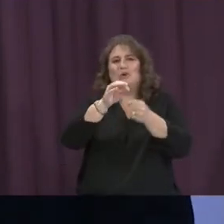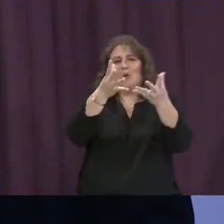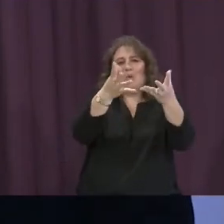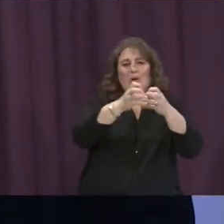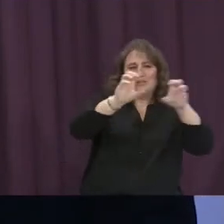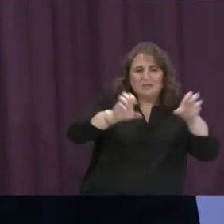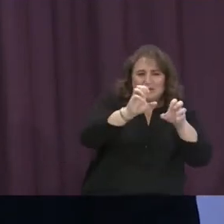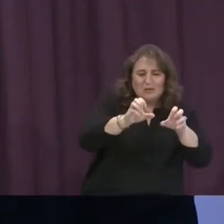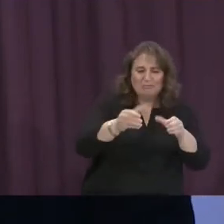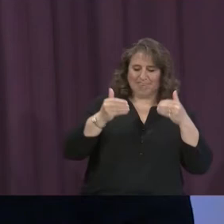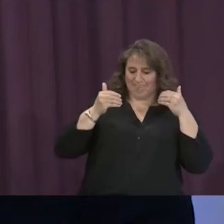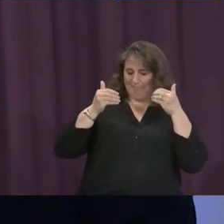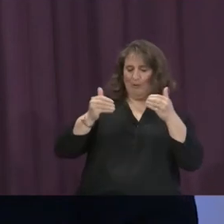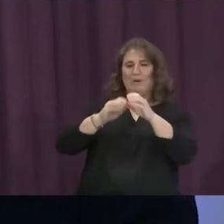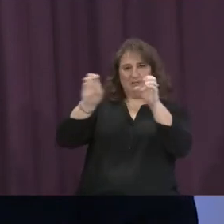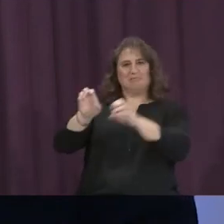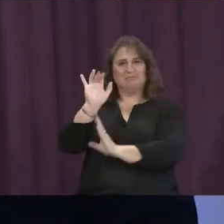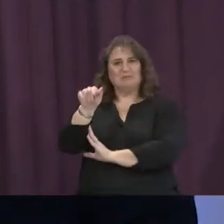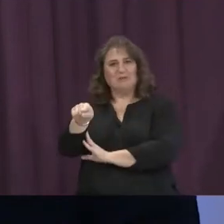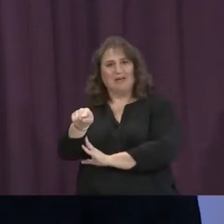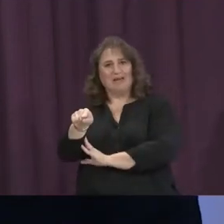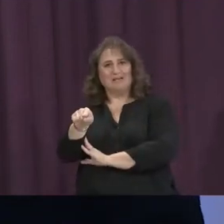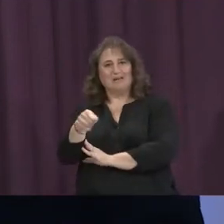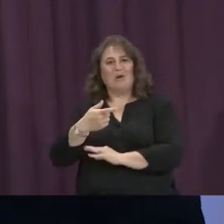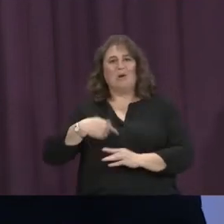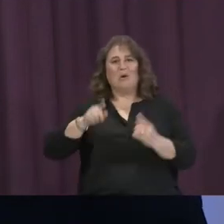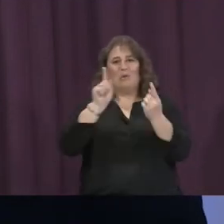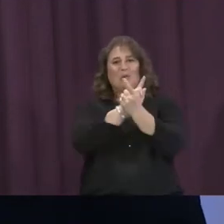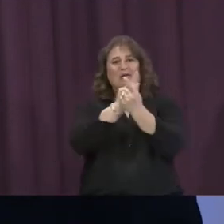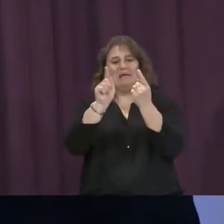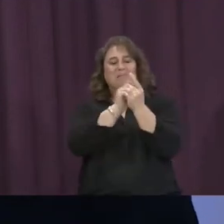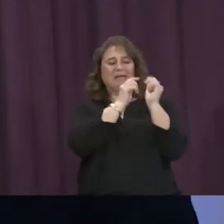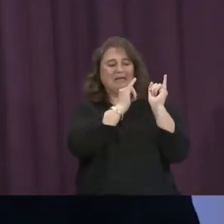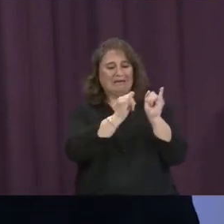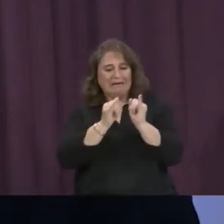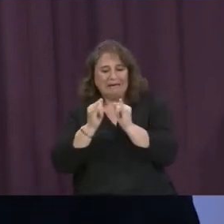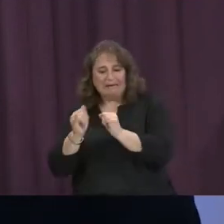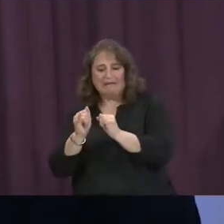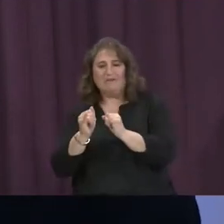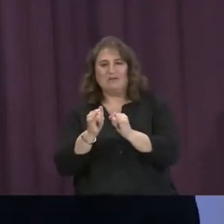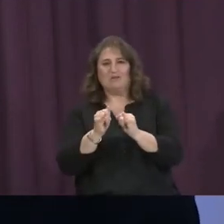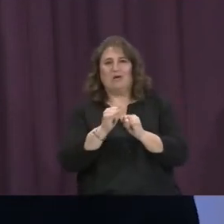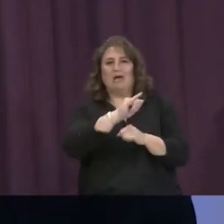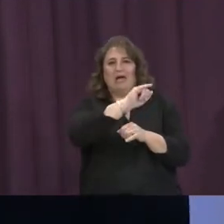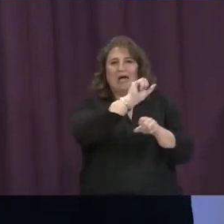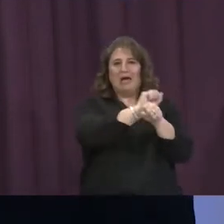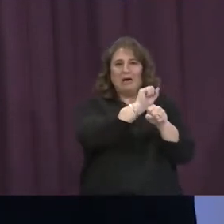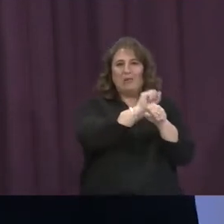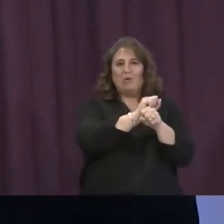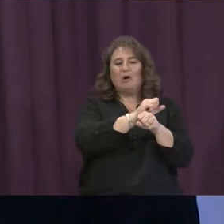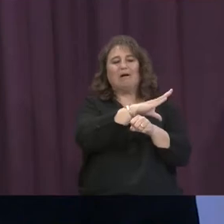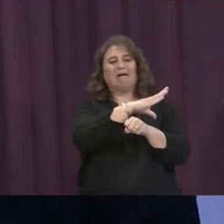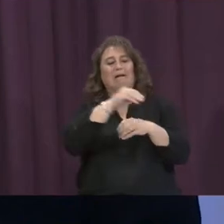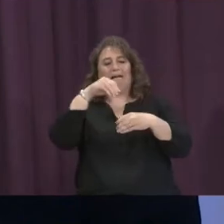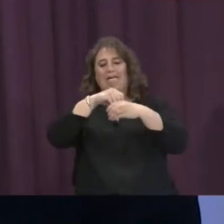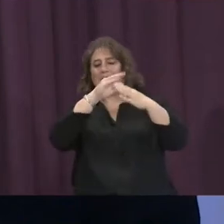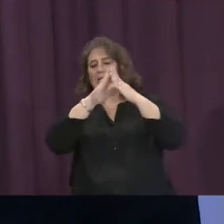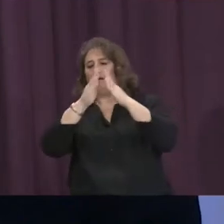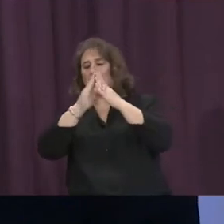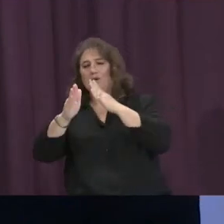inspired every day by meeting the, the individuals that we get to meet on the job or in the community who are out there making a difference.